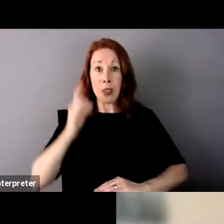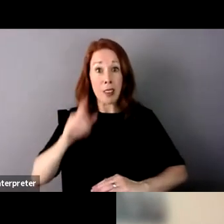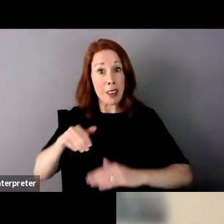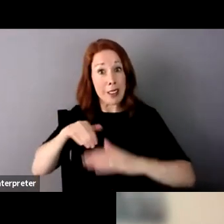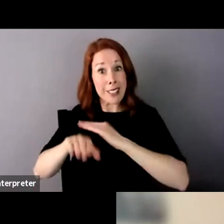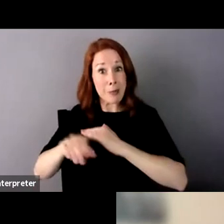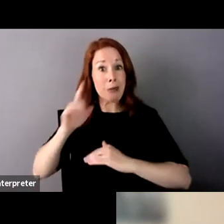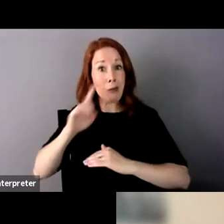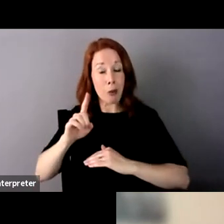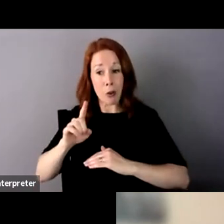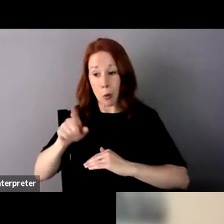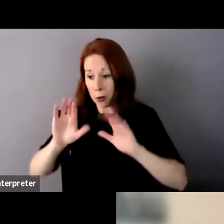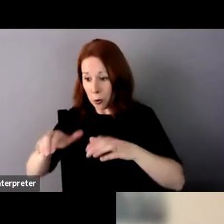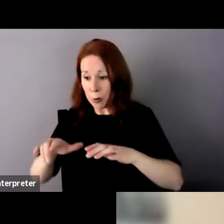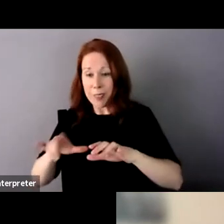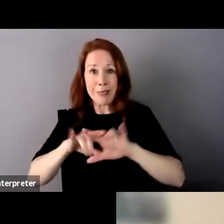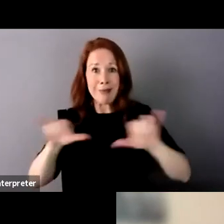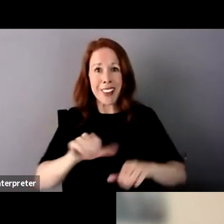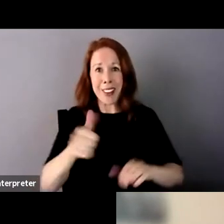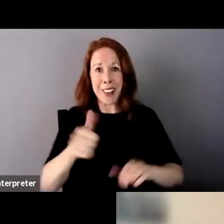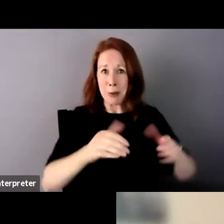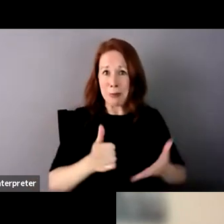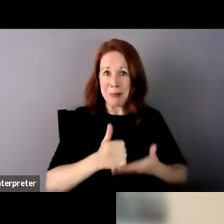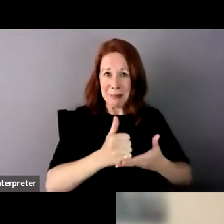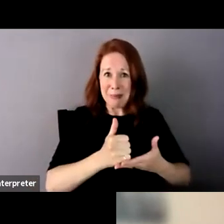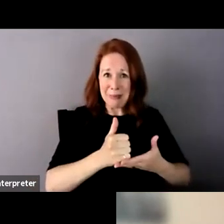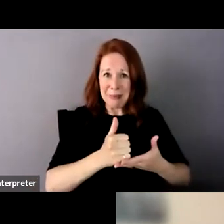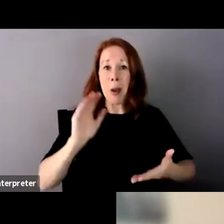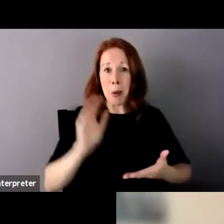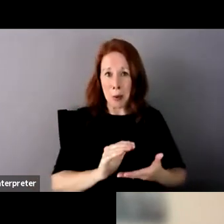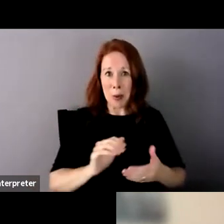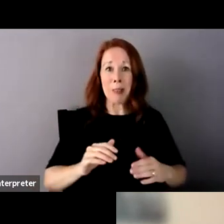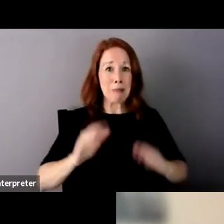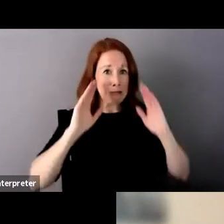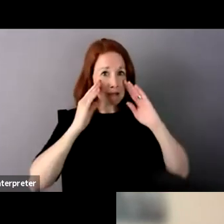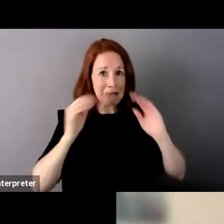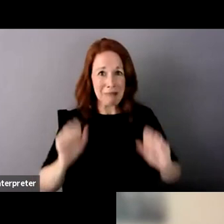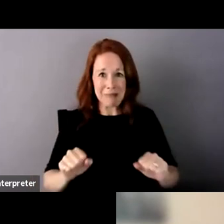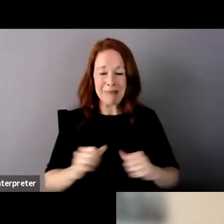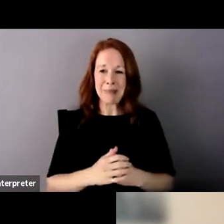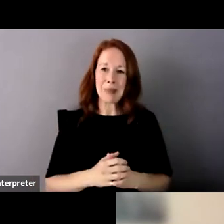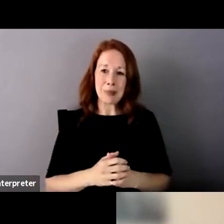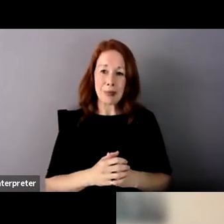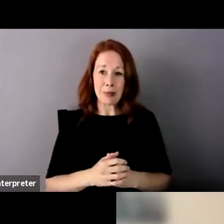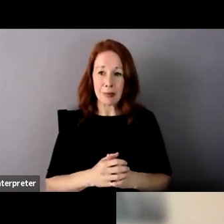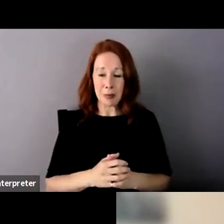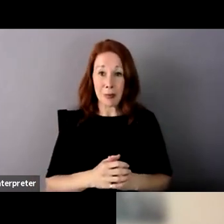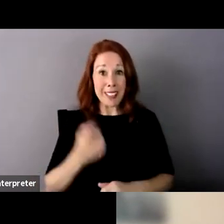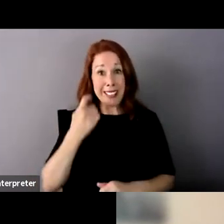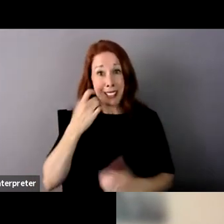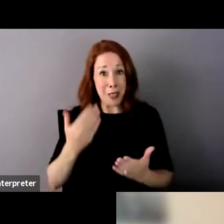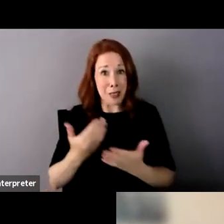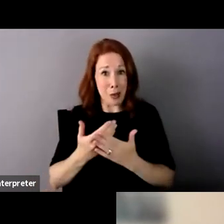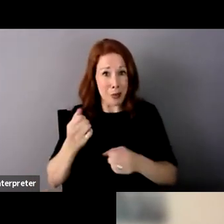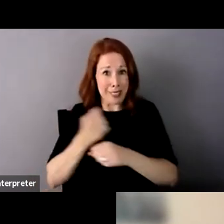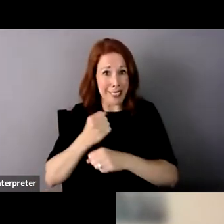could help another group as well. And I just talking about that prevalence, I actually just got the brand new stat hot